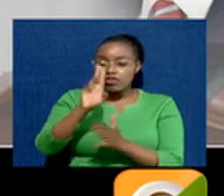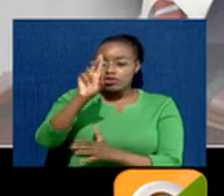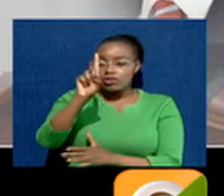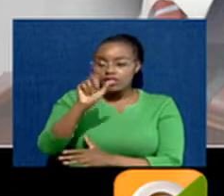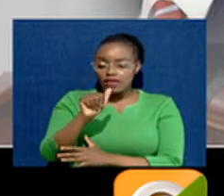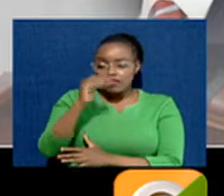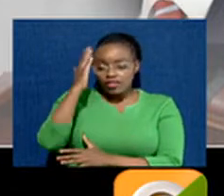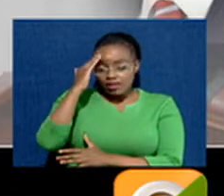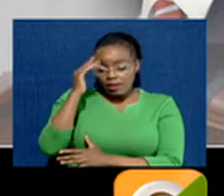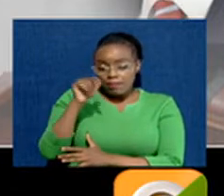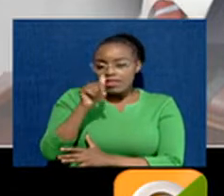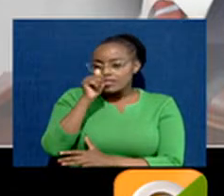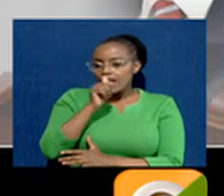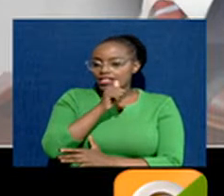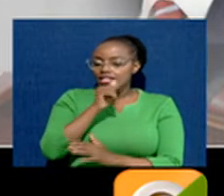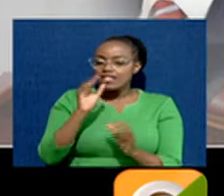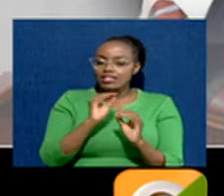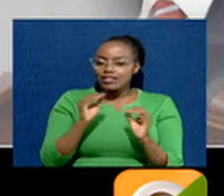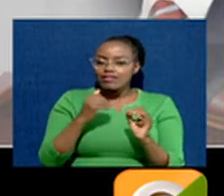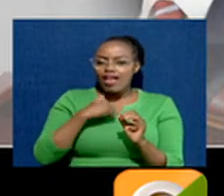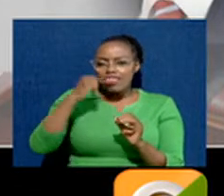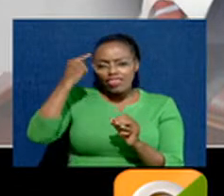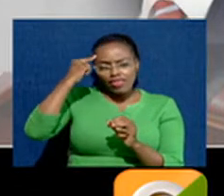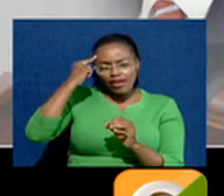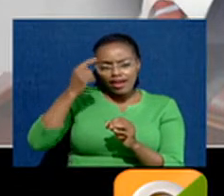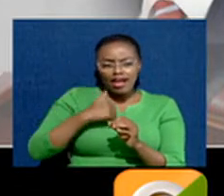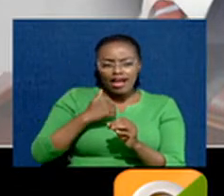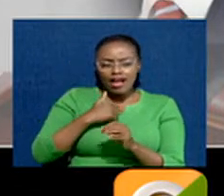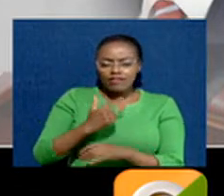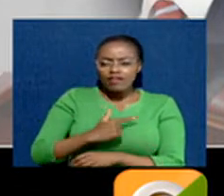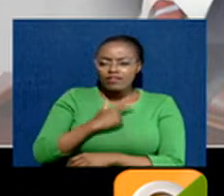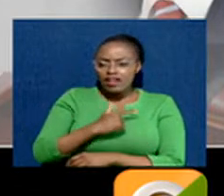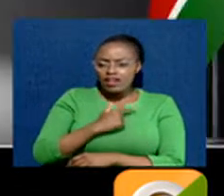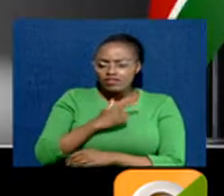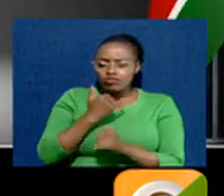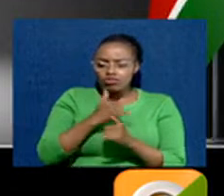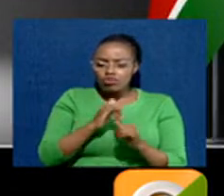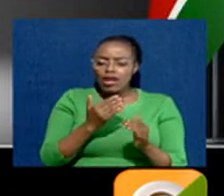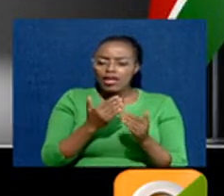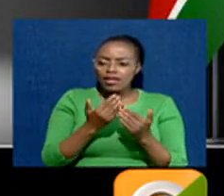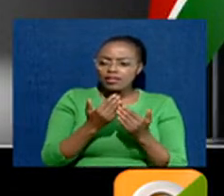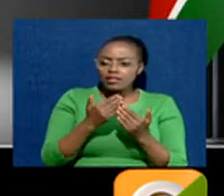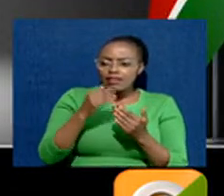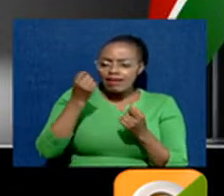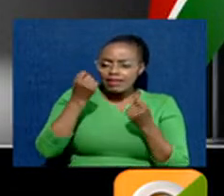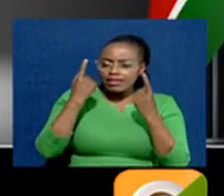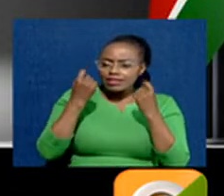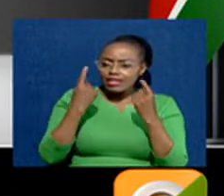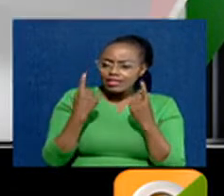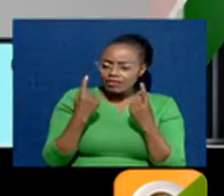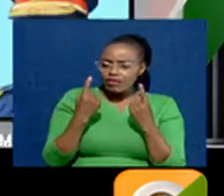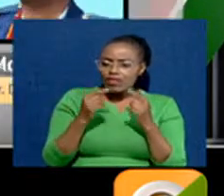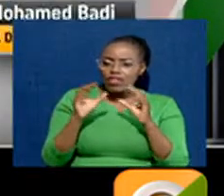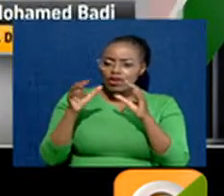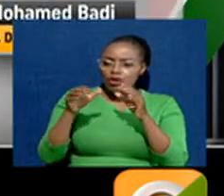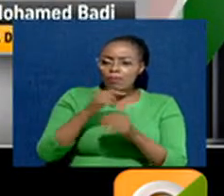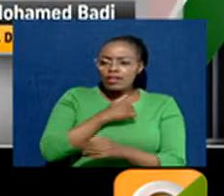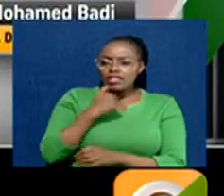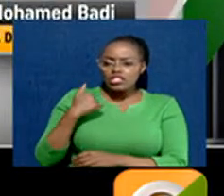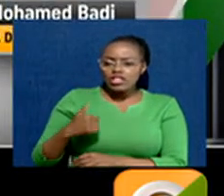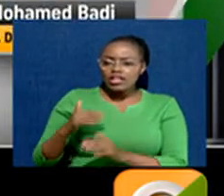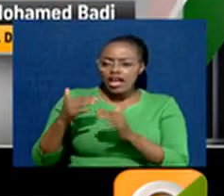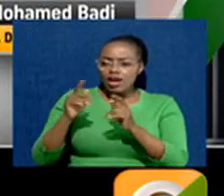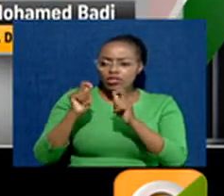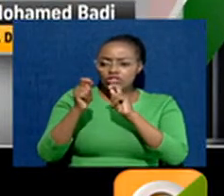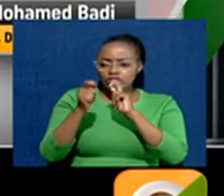remember, this was not a secret. There was, a tour to just familiarize with the Communist Party of China and how it